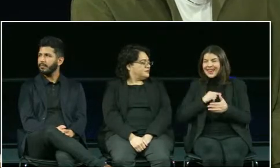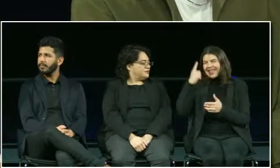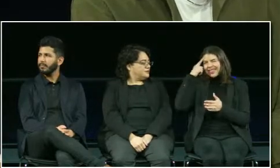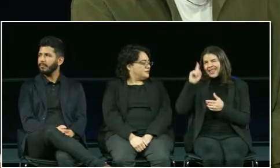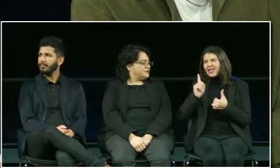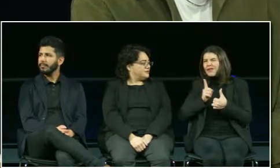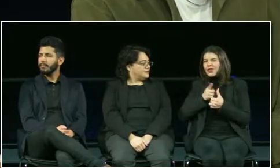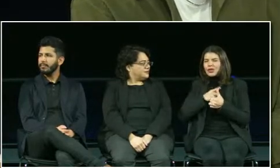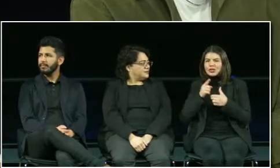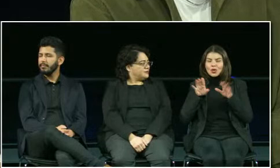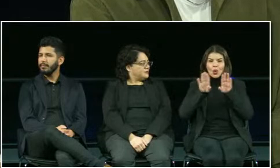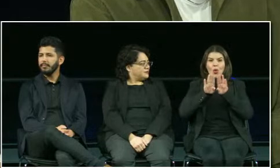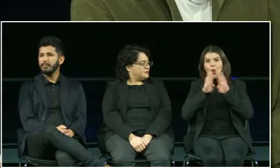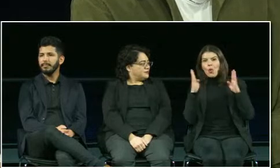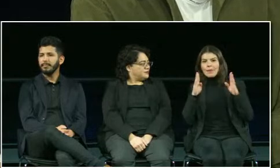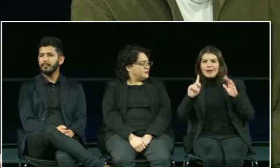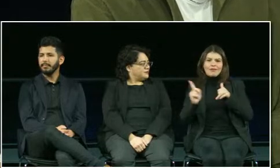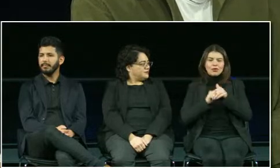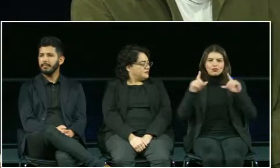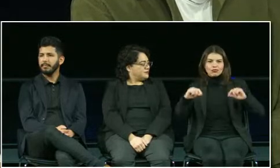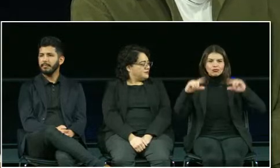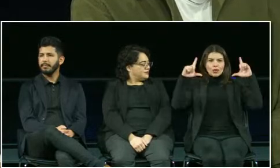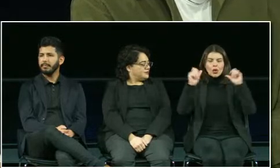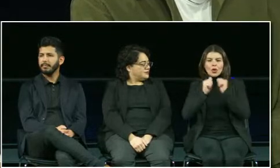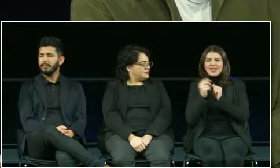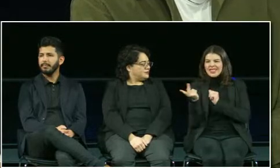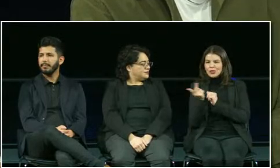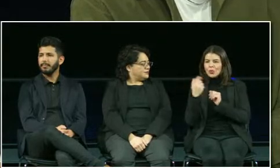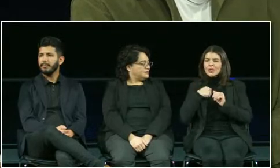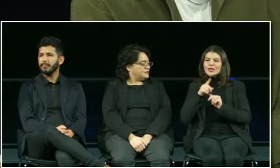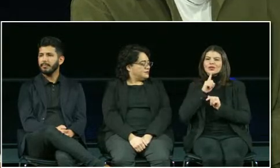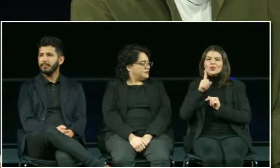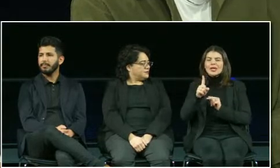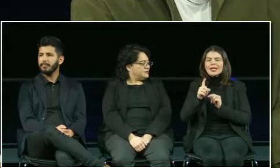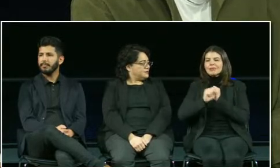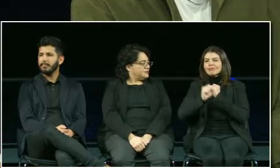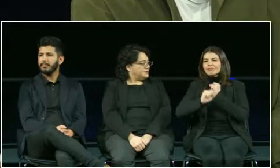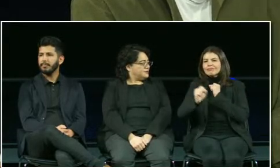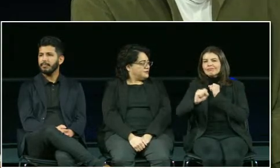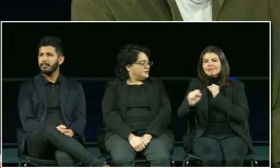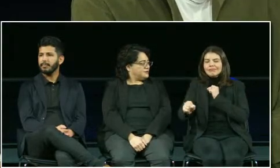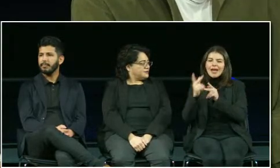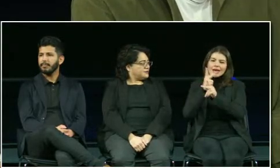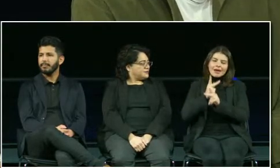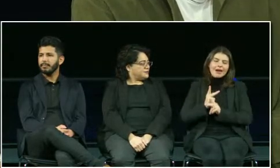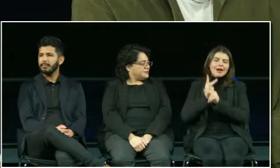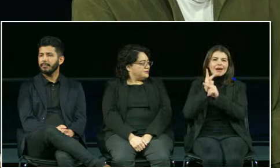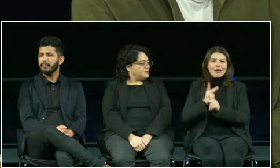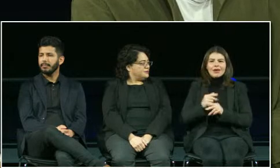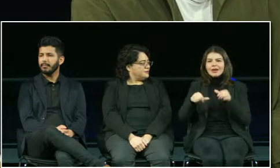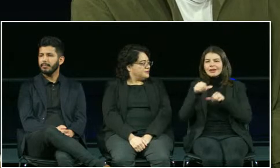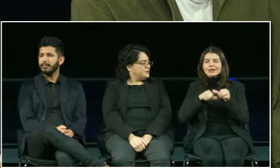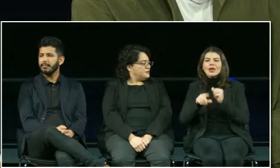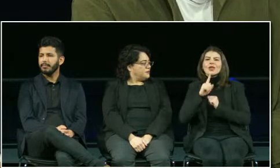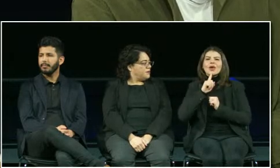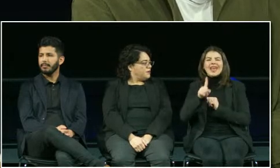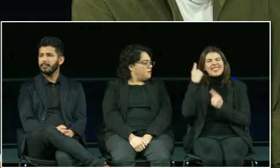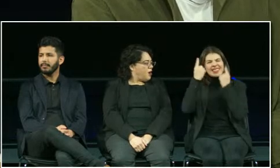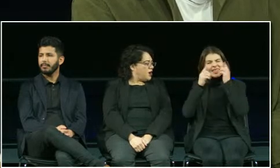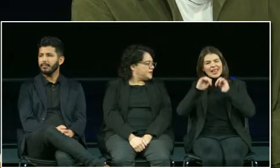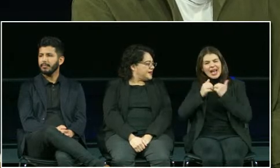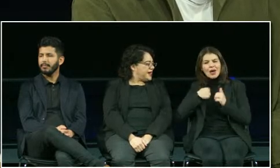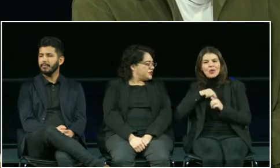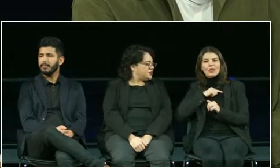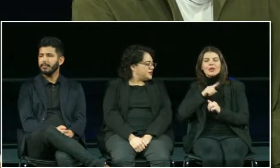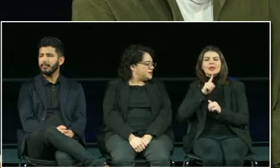the opening image was these two with this kind of fairly elaborate urn and carrying around their mum's ashes and thinking about how we could